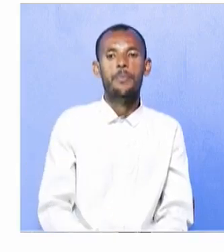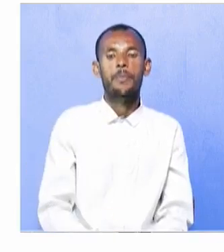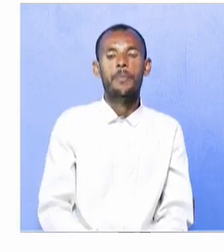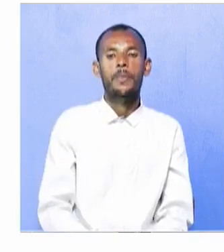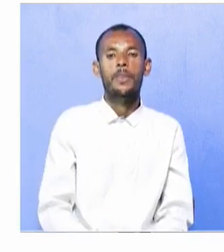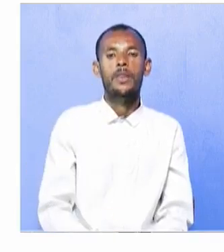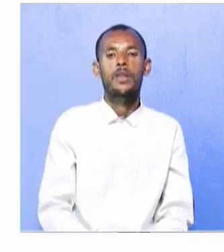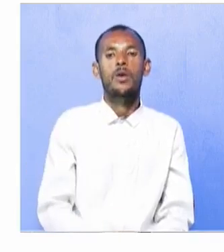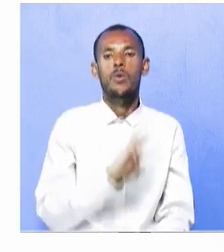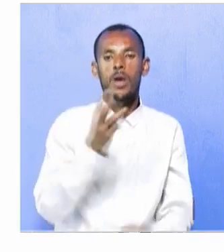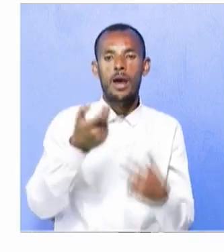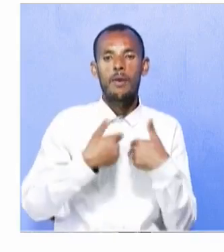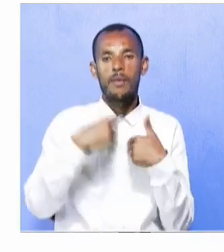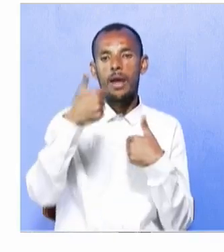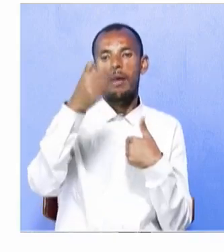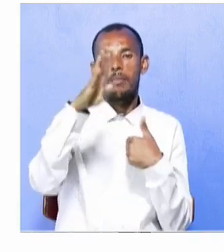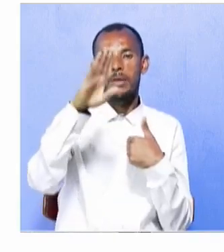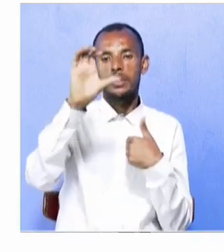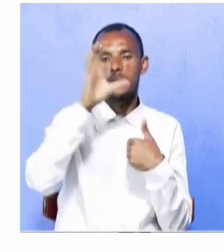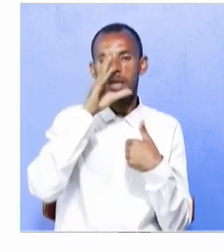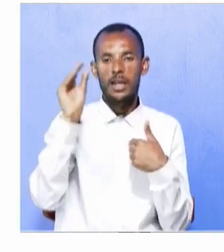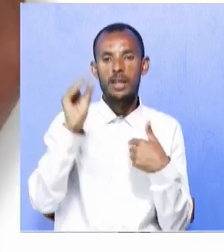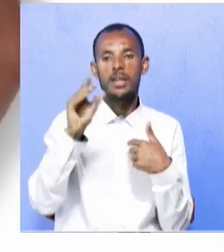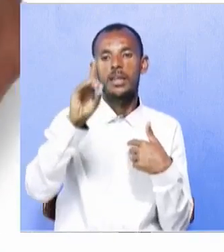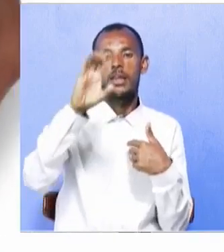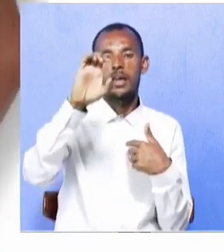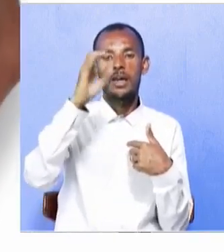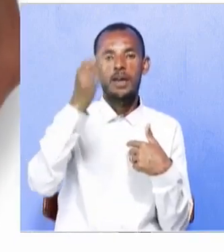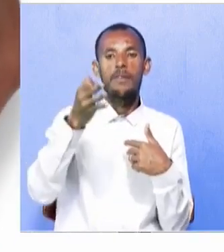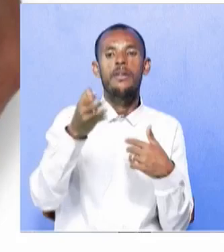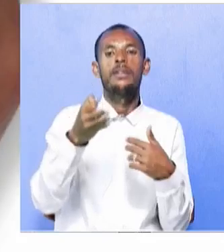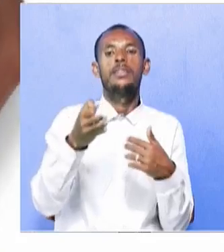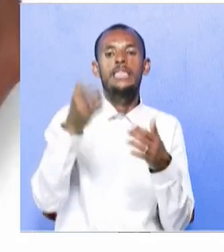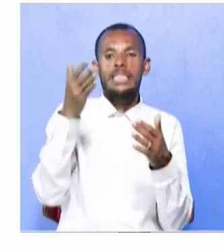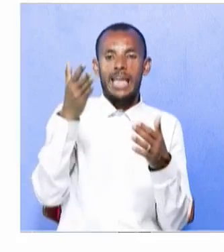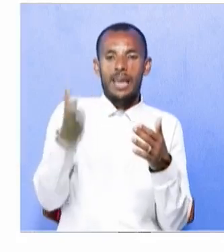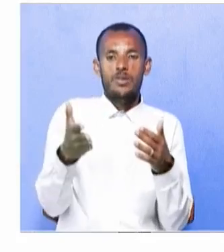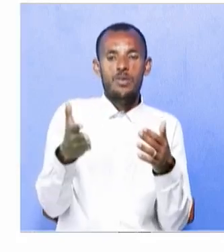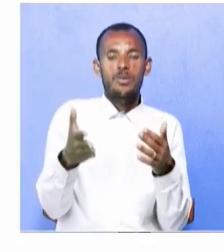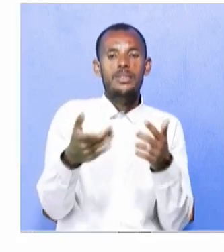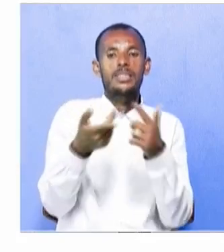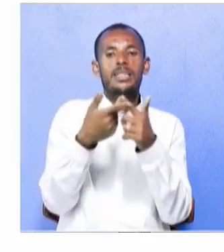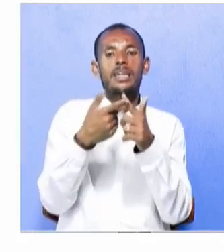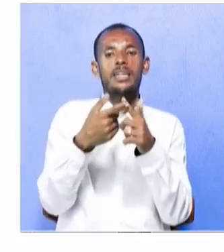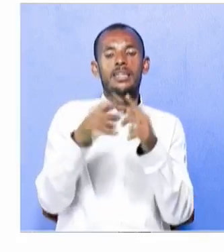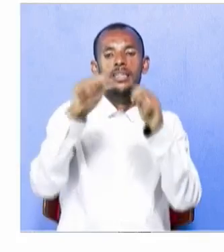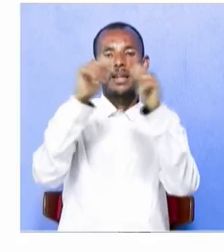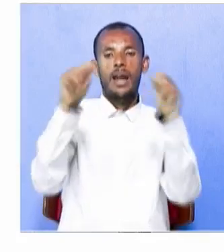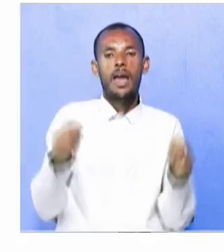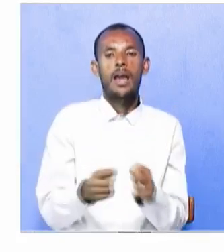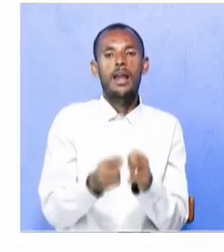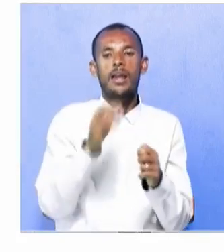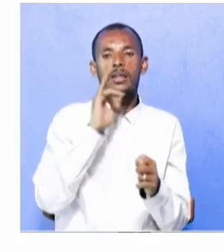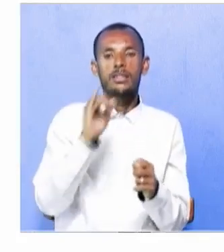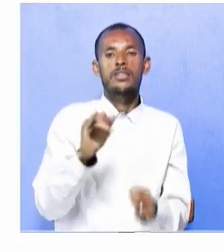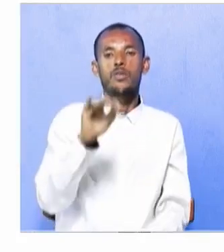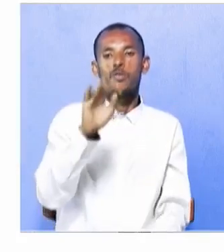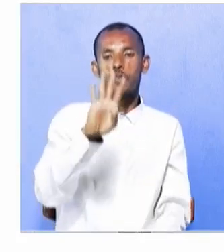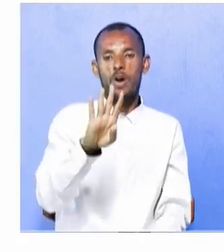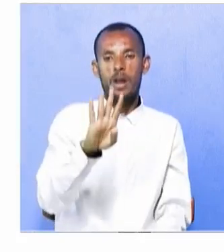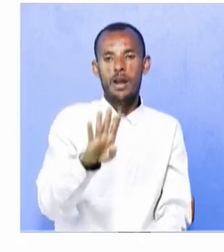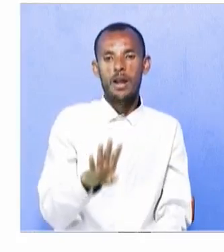okay, we have ABC and DEF. The sides of the second triangle is